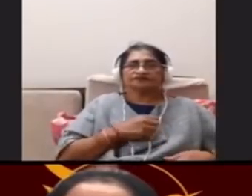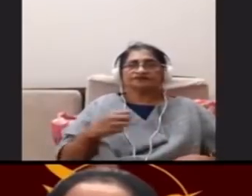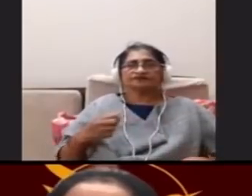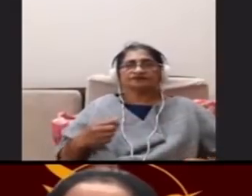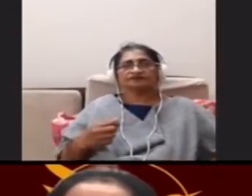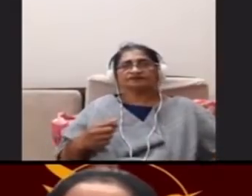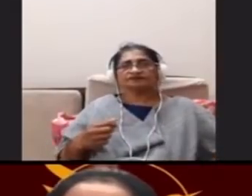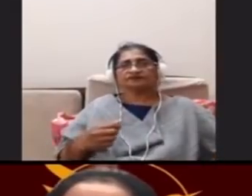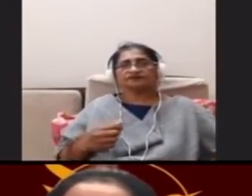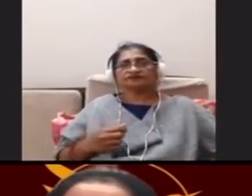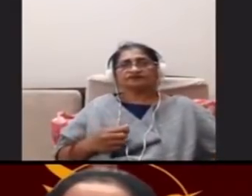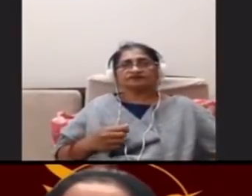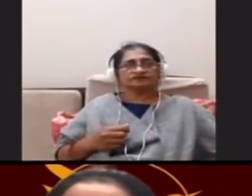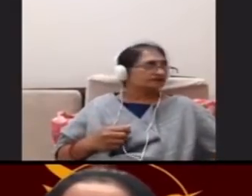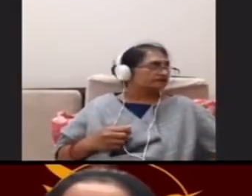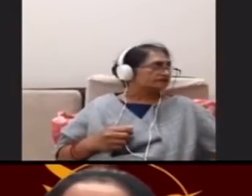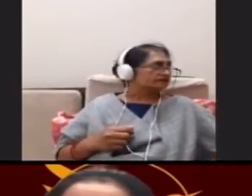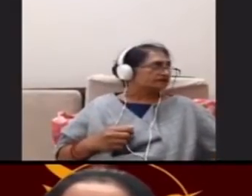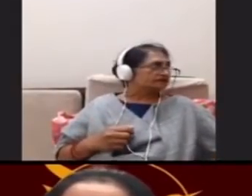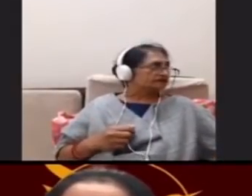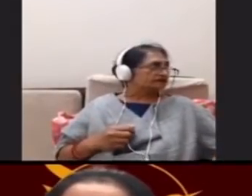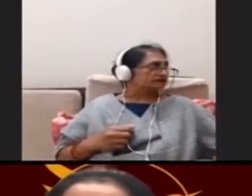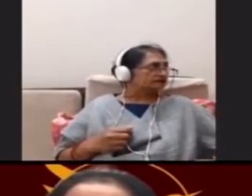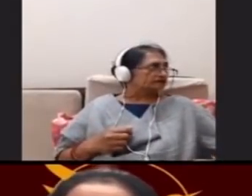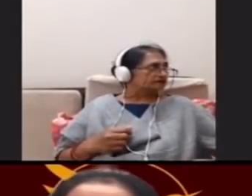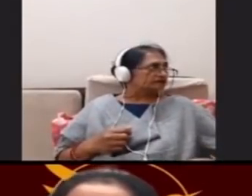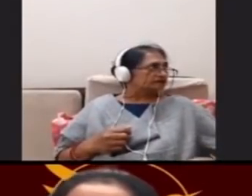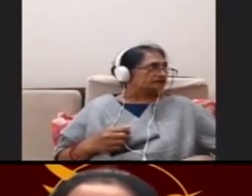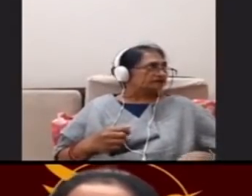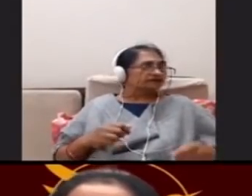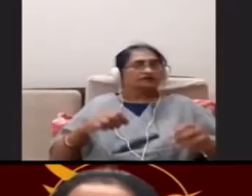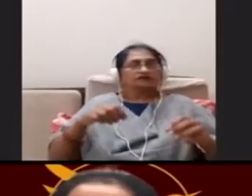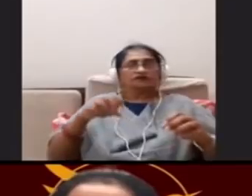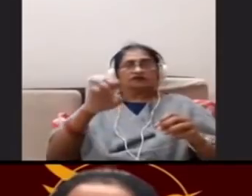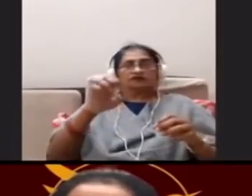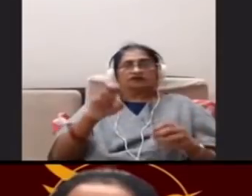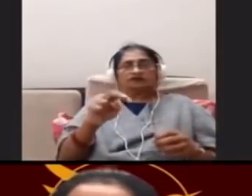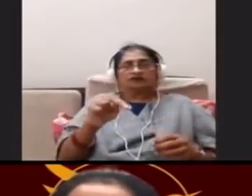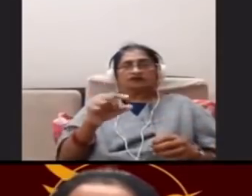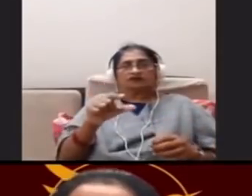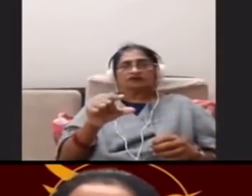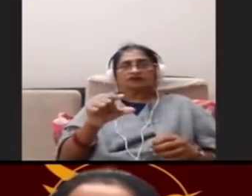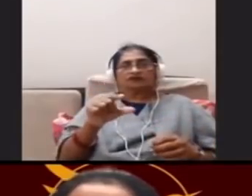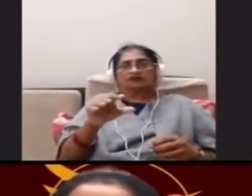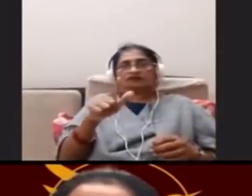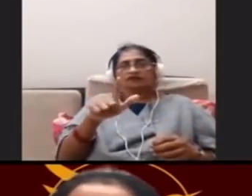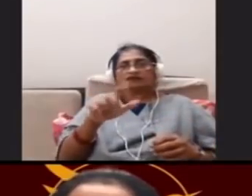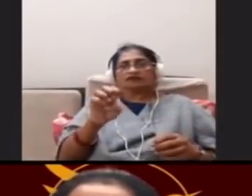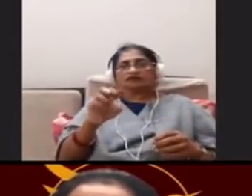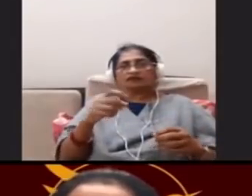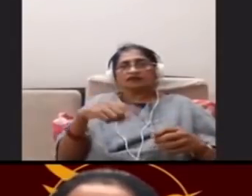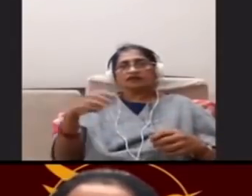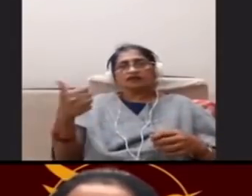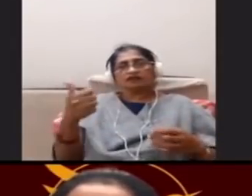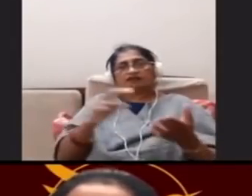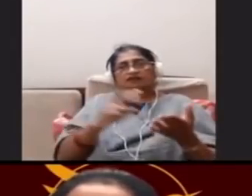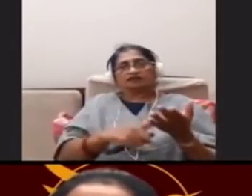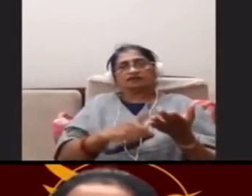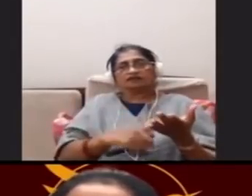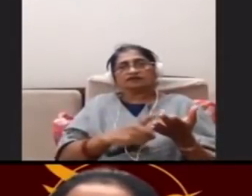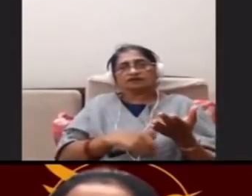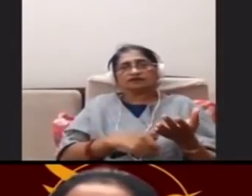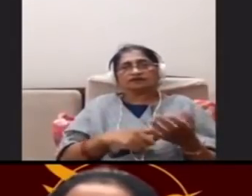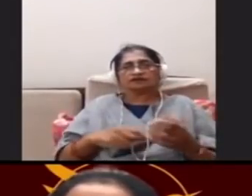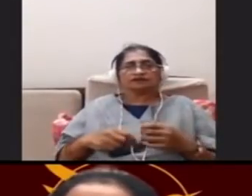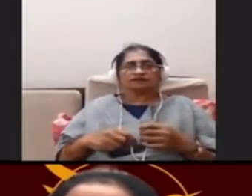have Mr. Engler go, because I know, Mr. Engler, you wanted to, you had another meeting, and I was told from the office that